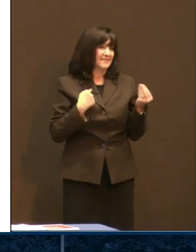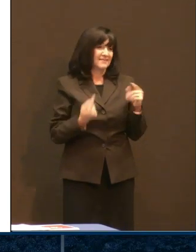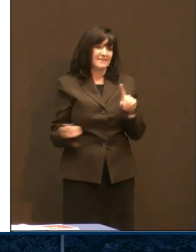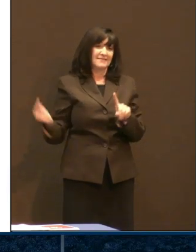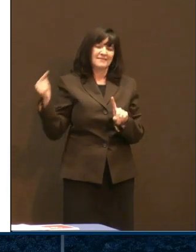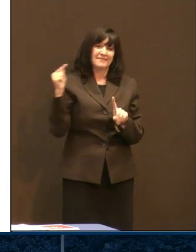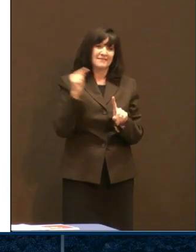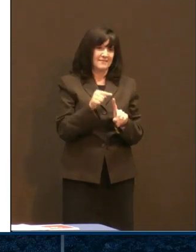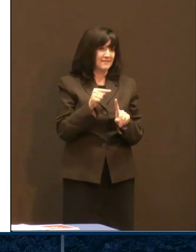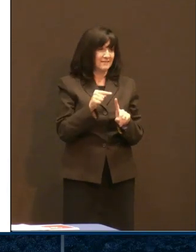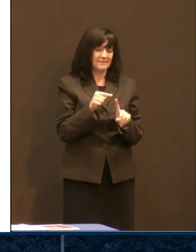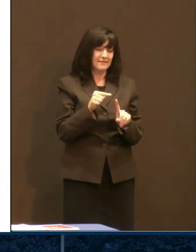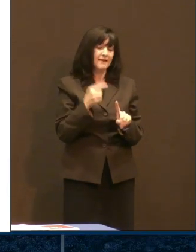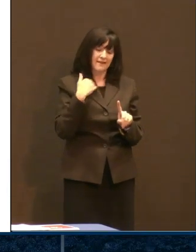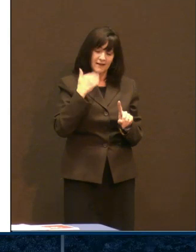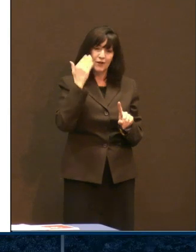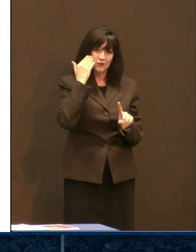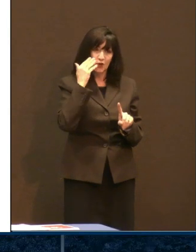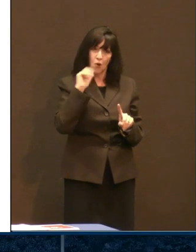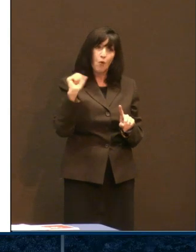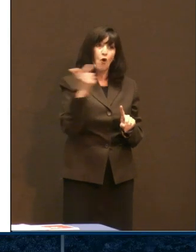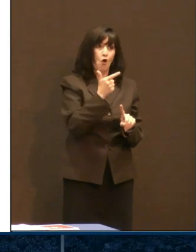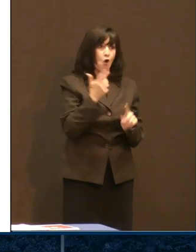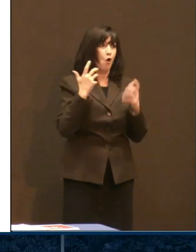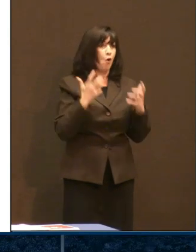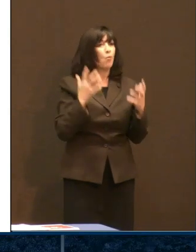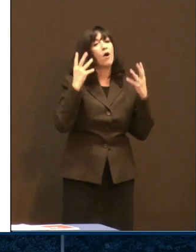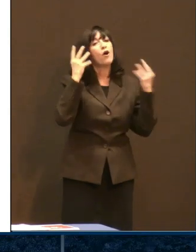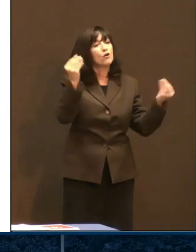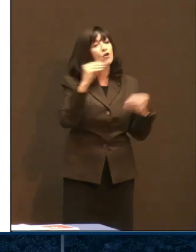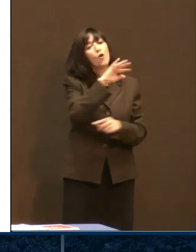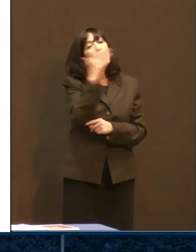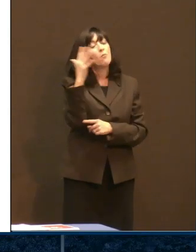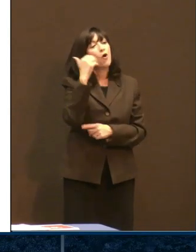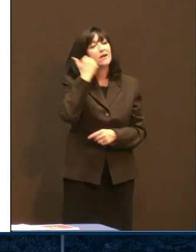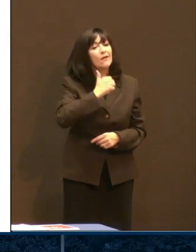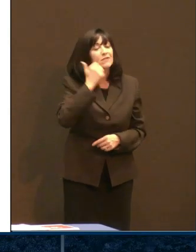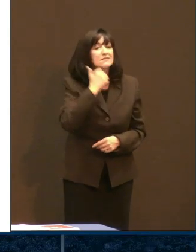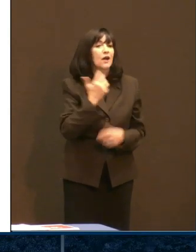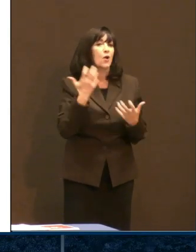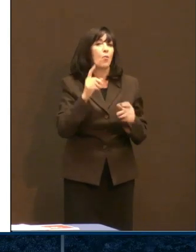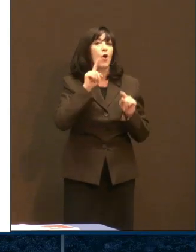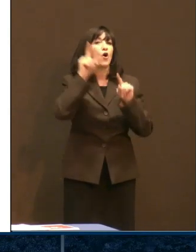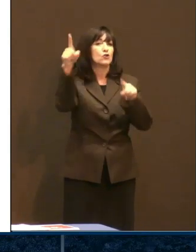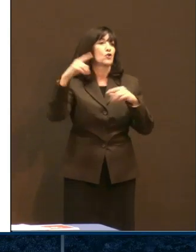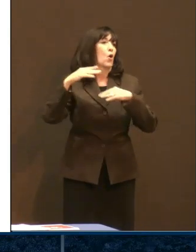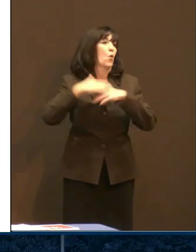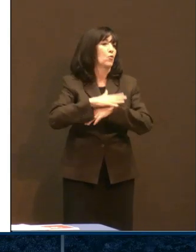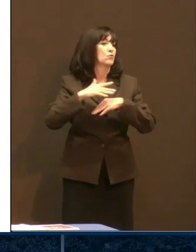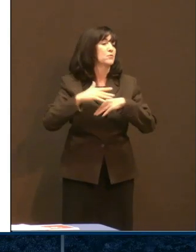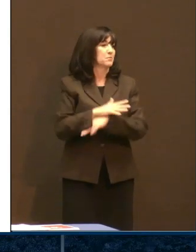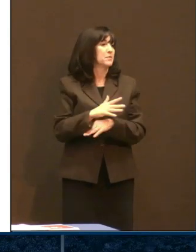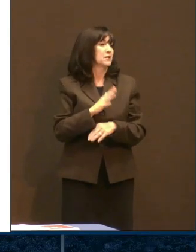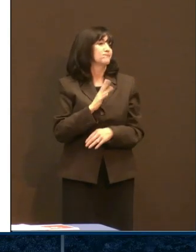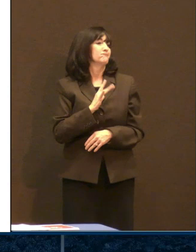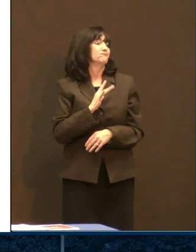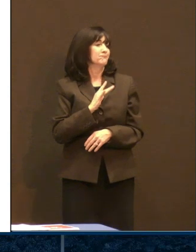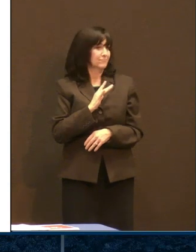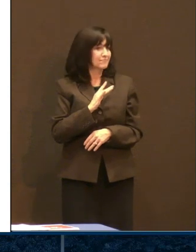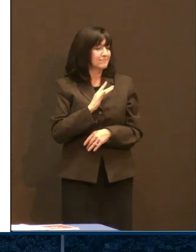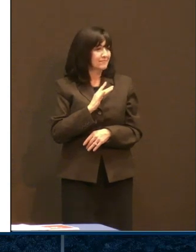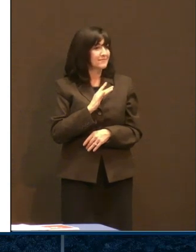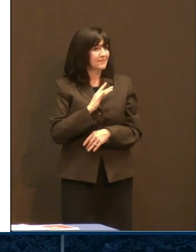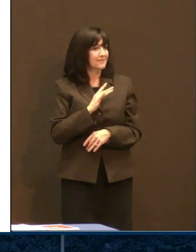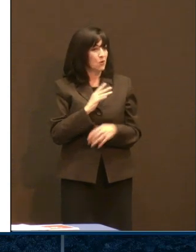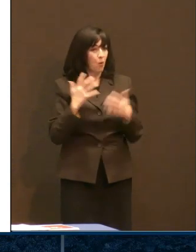overall objective, which everybody wants: to be able to go to the park every day, to be able to go to the beach again, to be able to, you know,